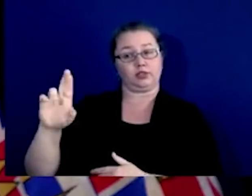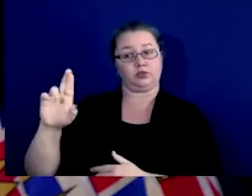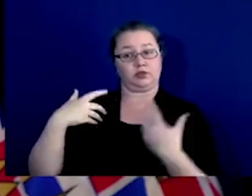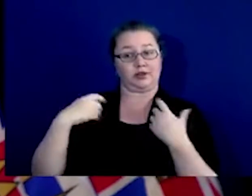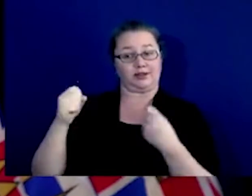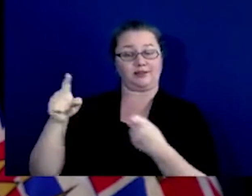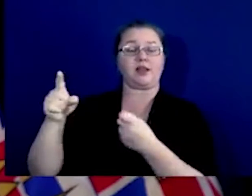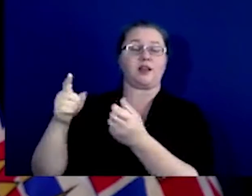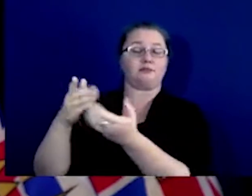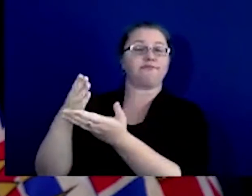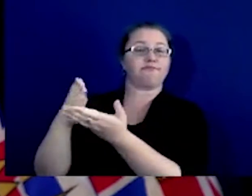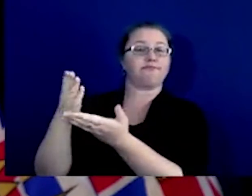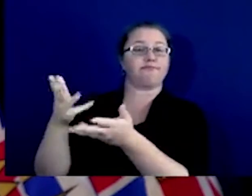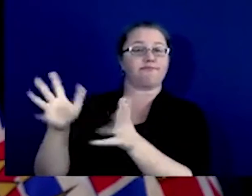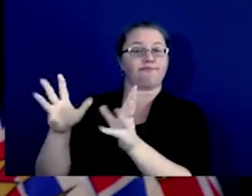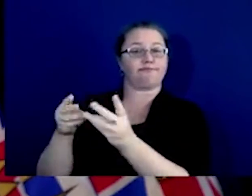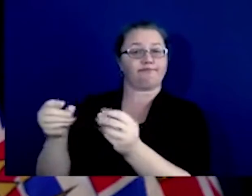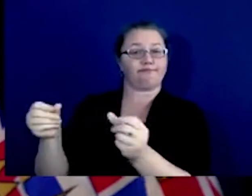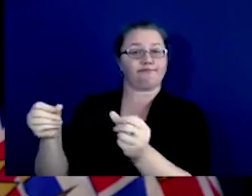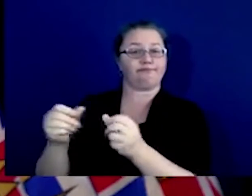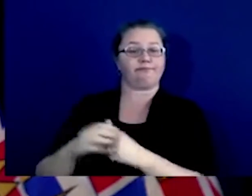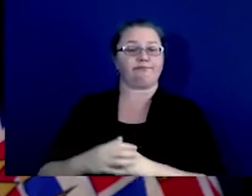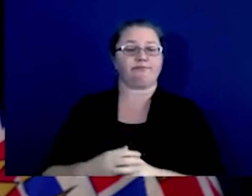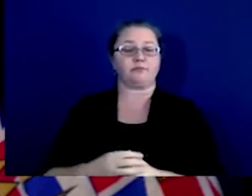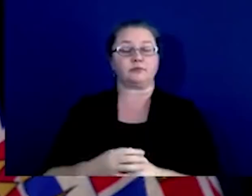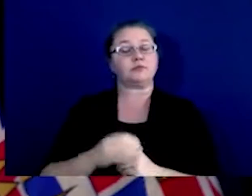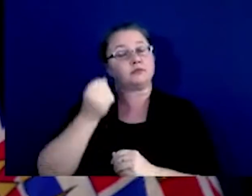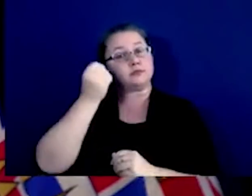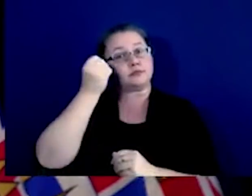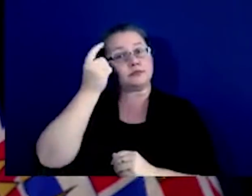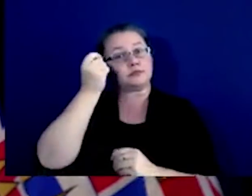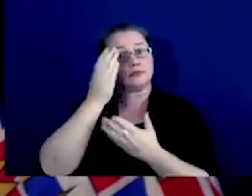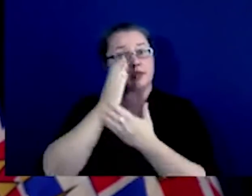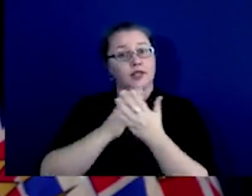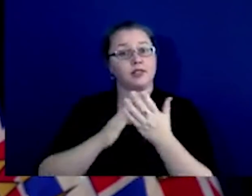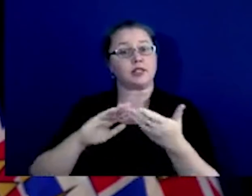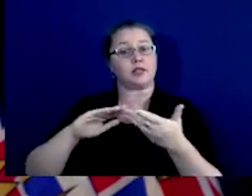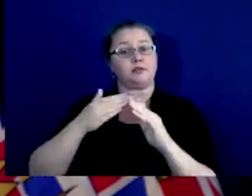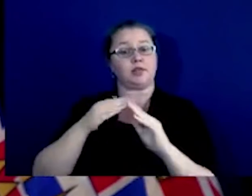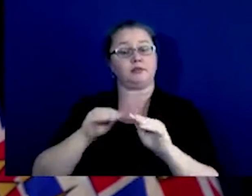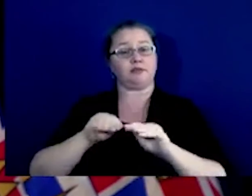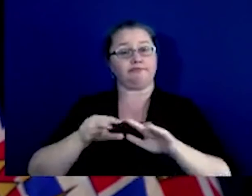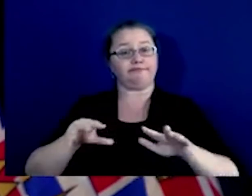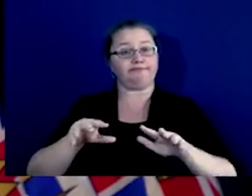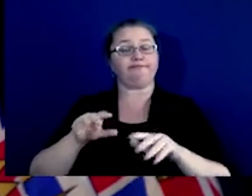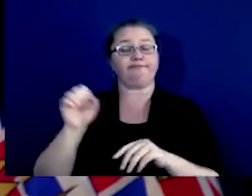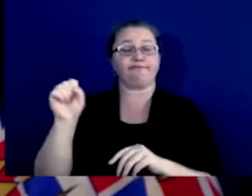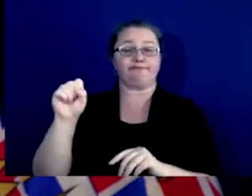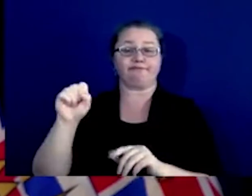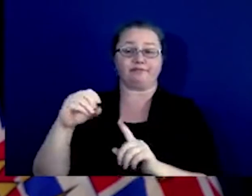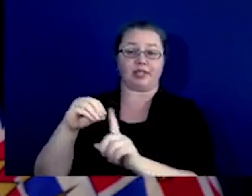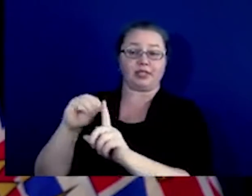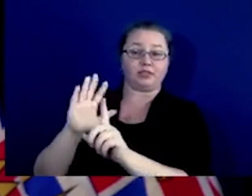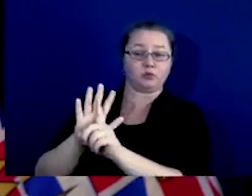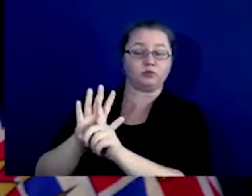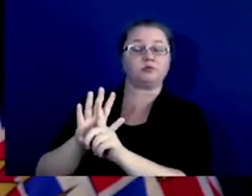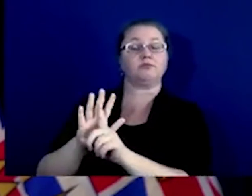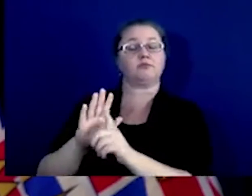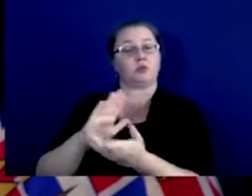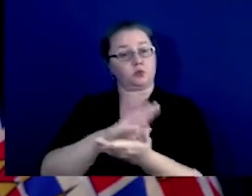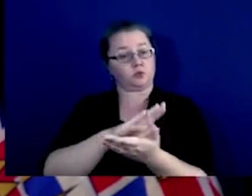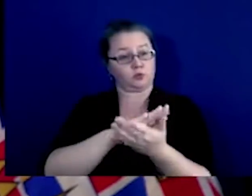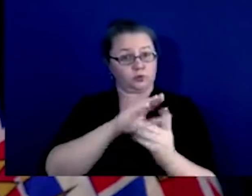How are we doing? How do we compare? What does it mean? And today we've reached a threshold which